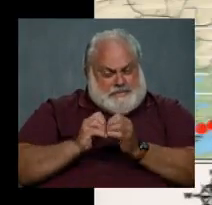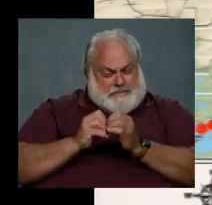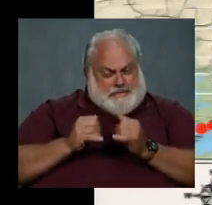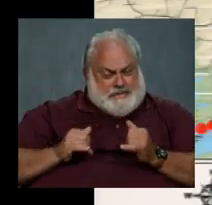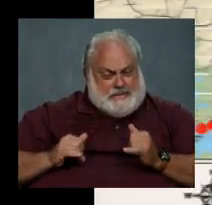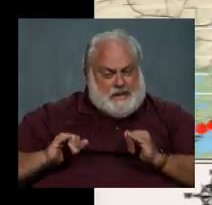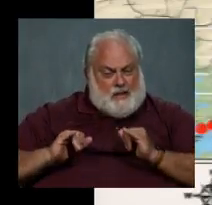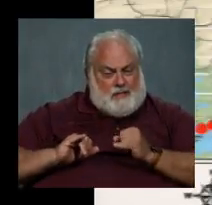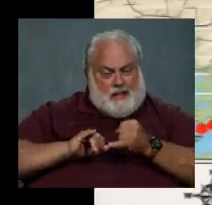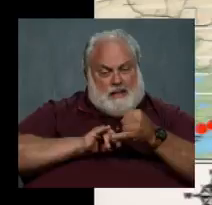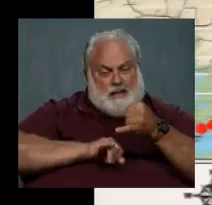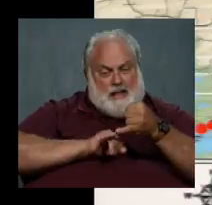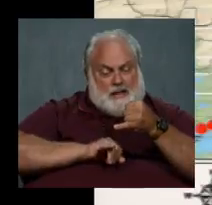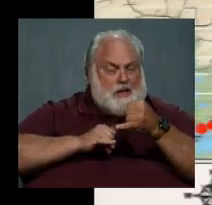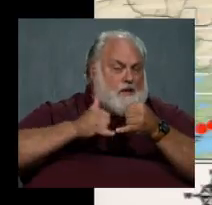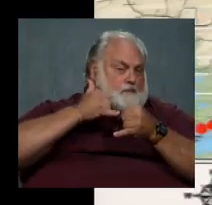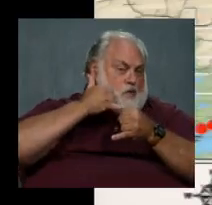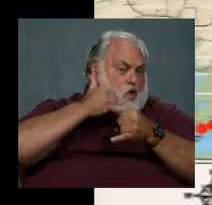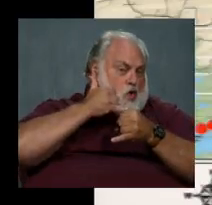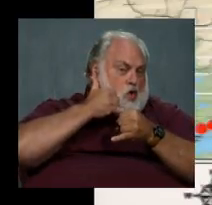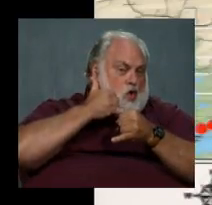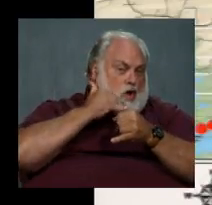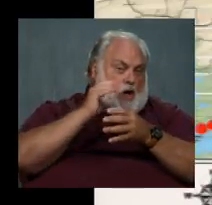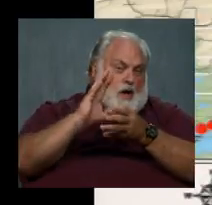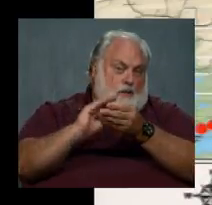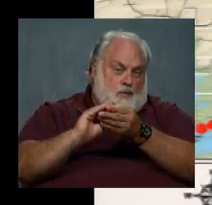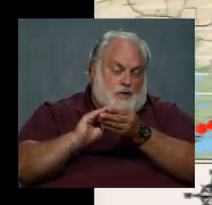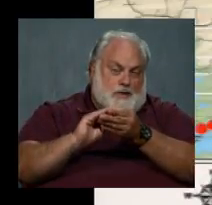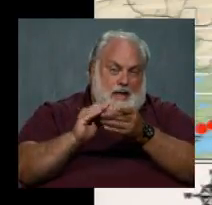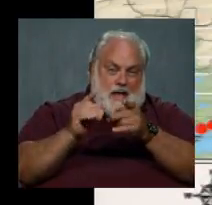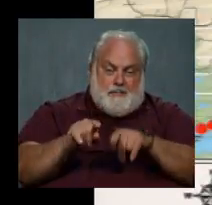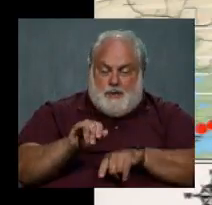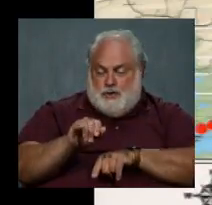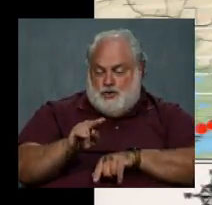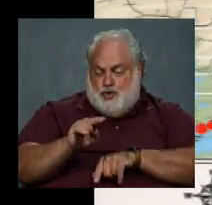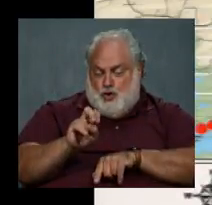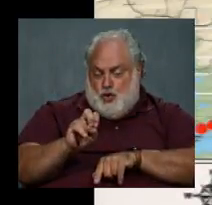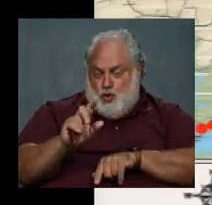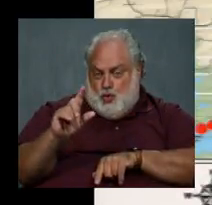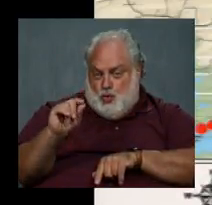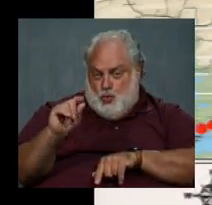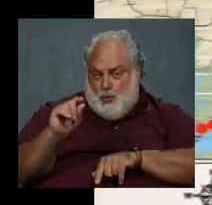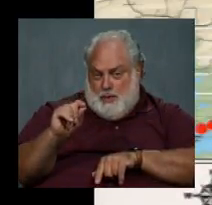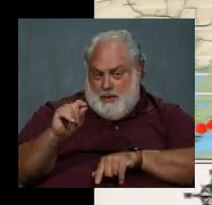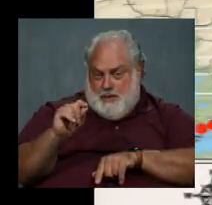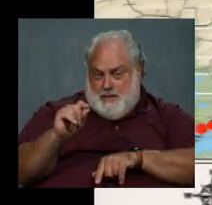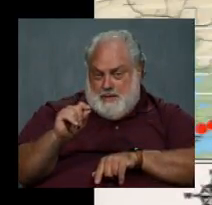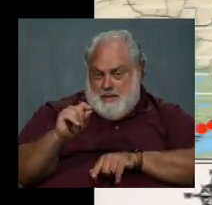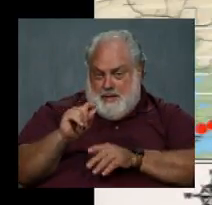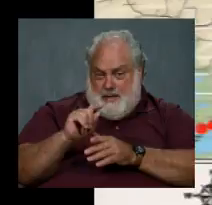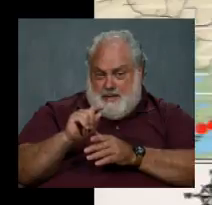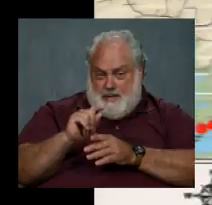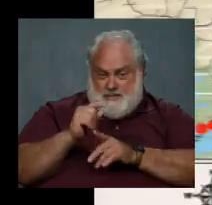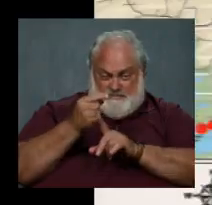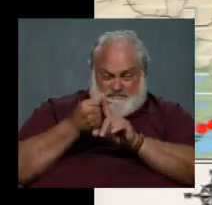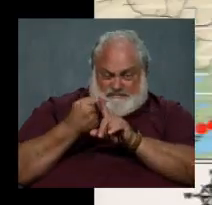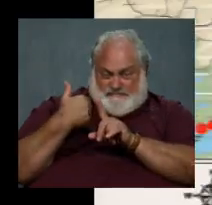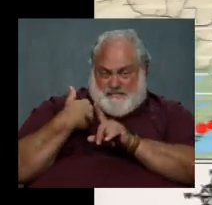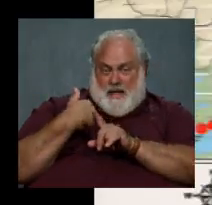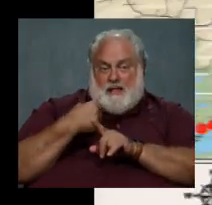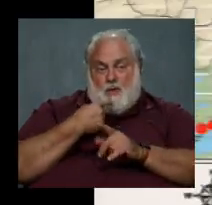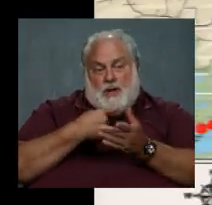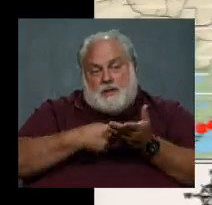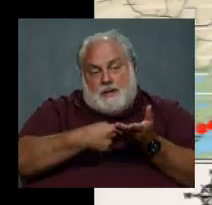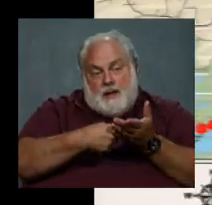Our last phone call was actually a conference call was on June the 20th. And they were talking about, well, what if you pump the